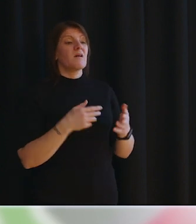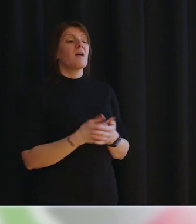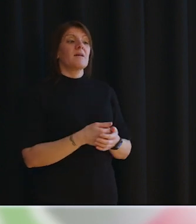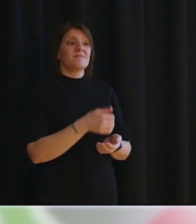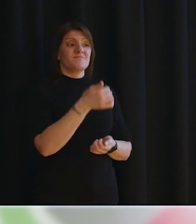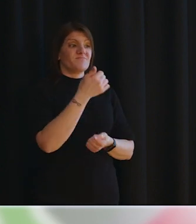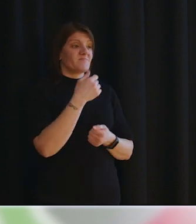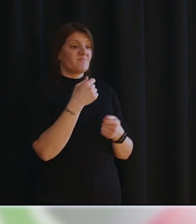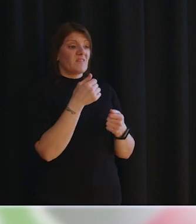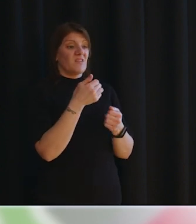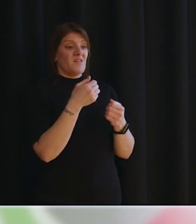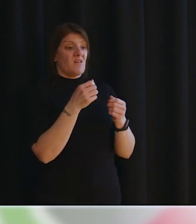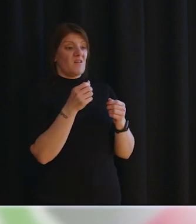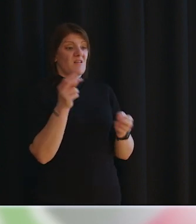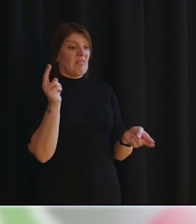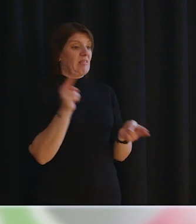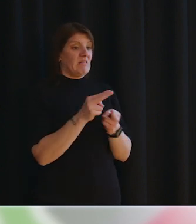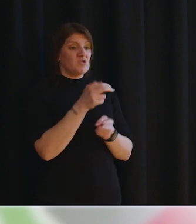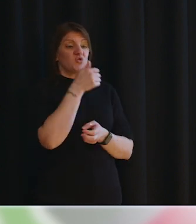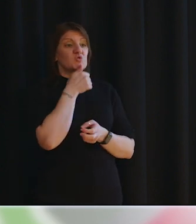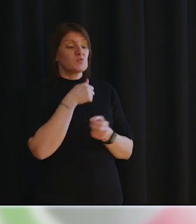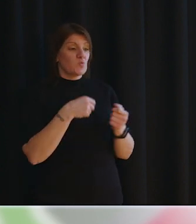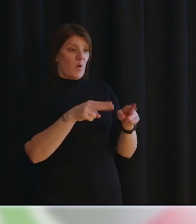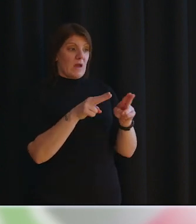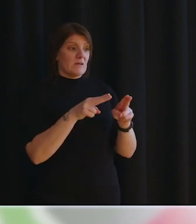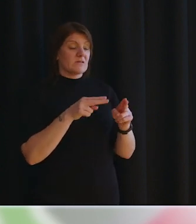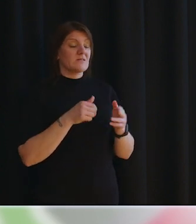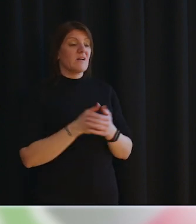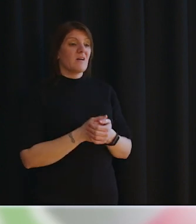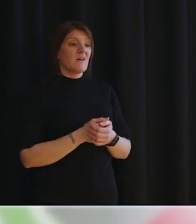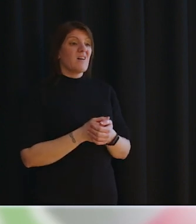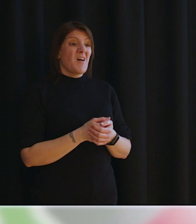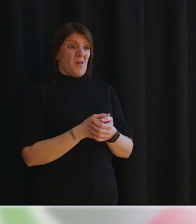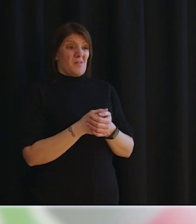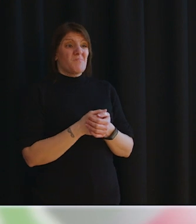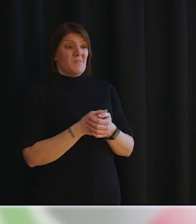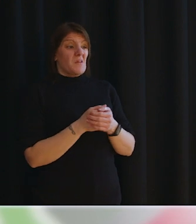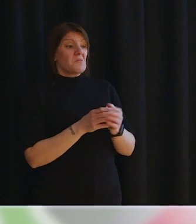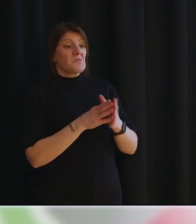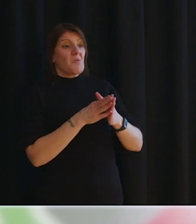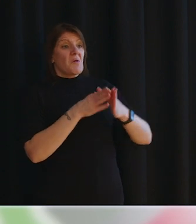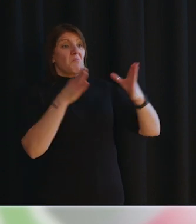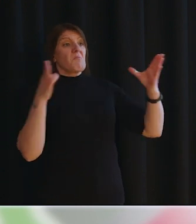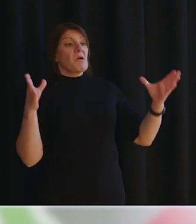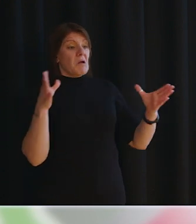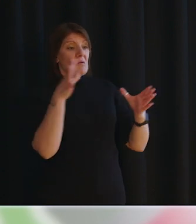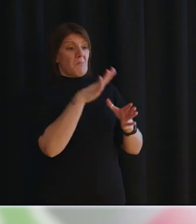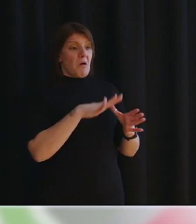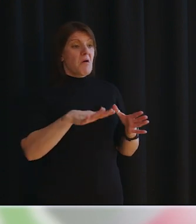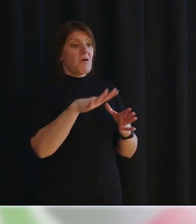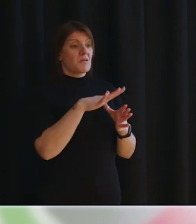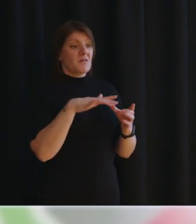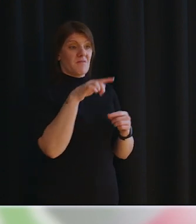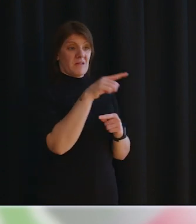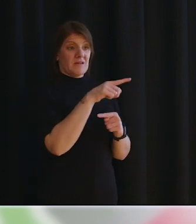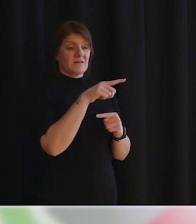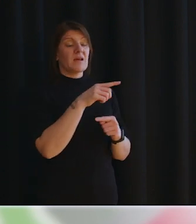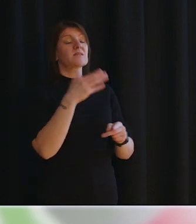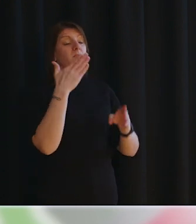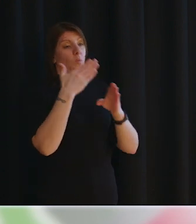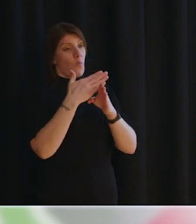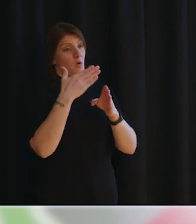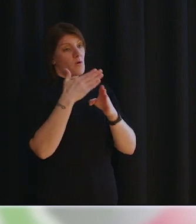ways. So a big part of all of this, and I'll go into it in more detail later on, is about